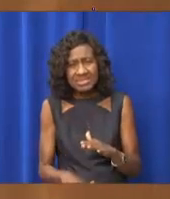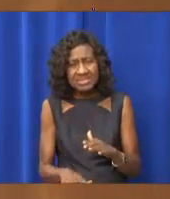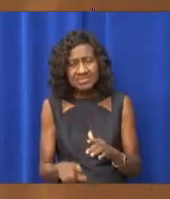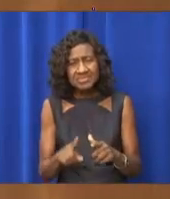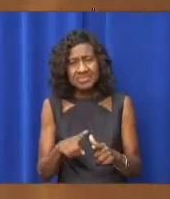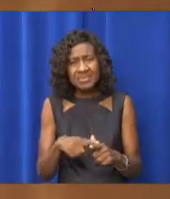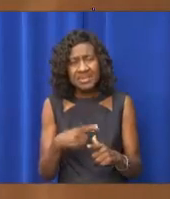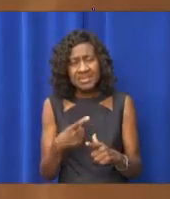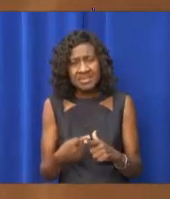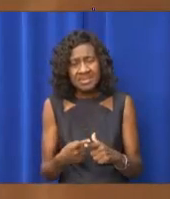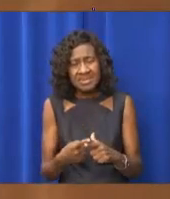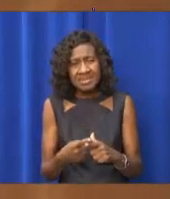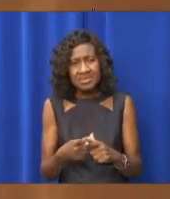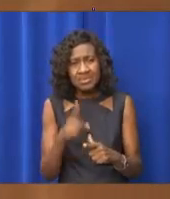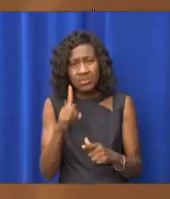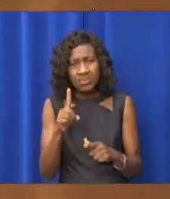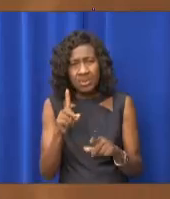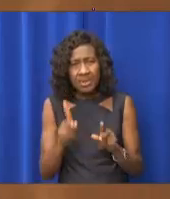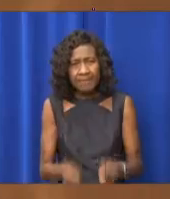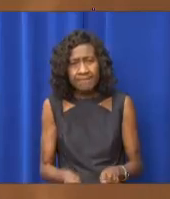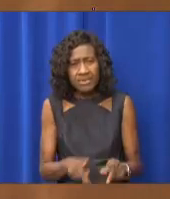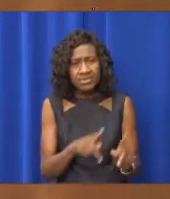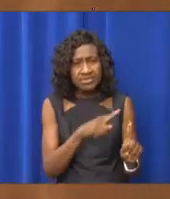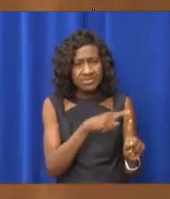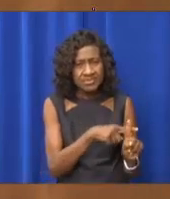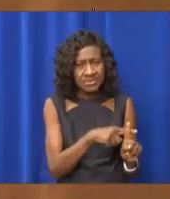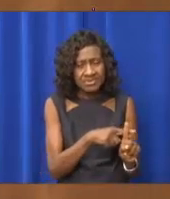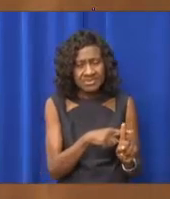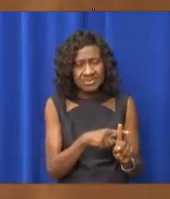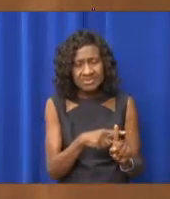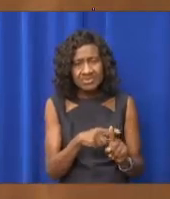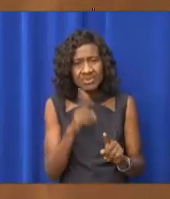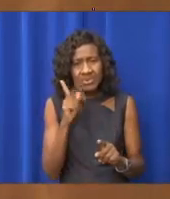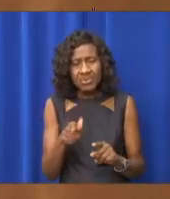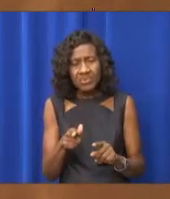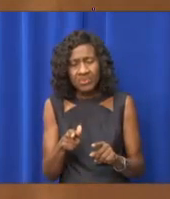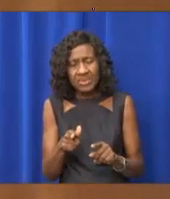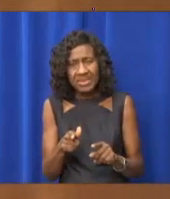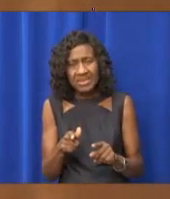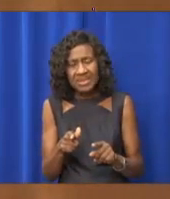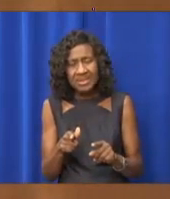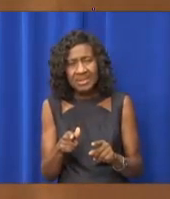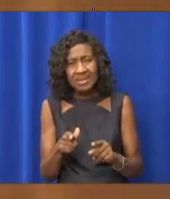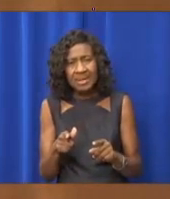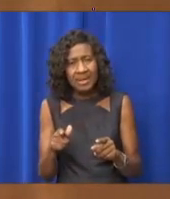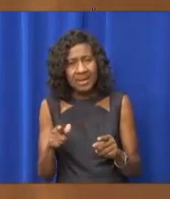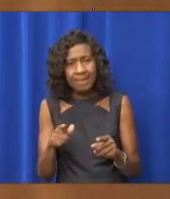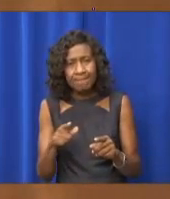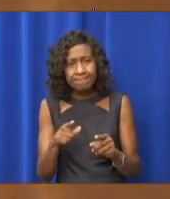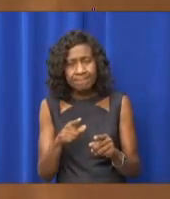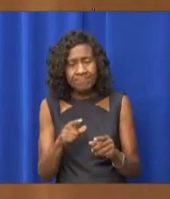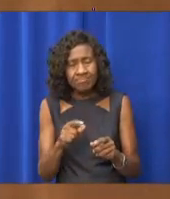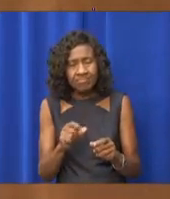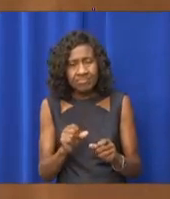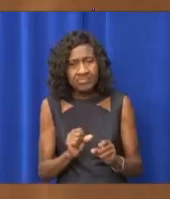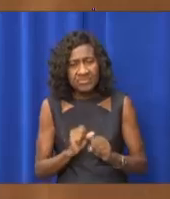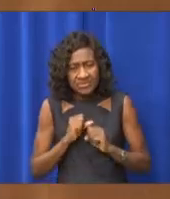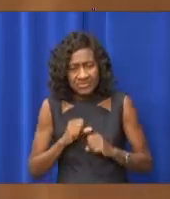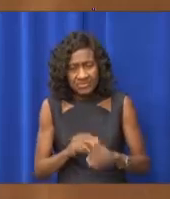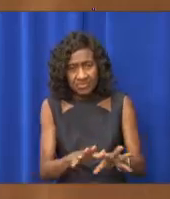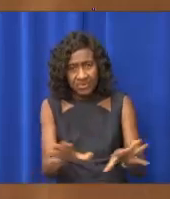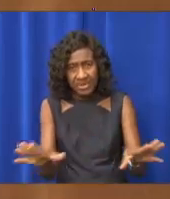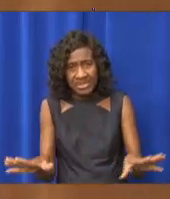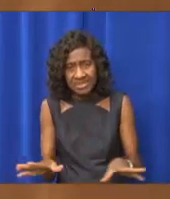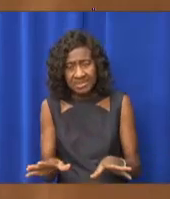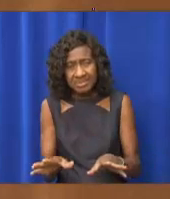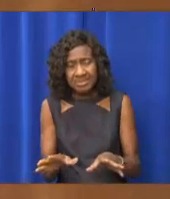person or less. And we believe that with an R value of less than 1, the disease will burn itself out. But with an R value of 2,